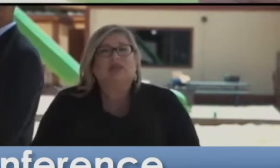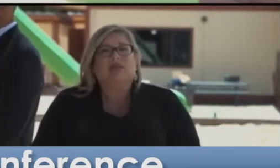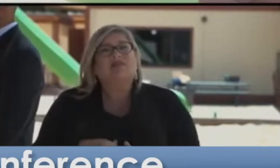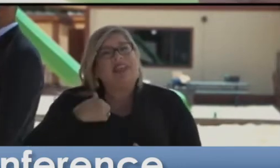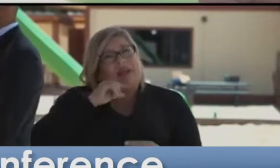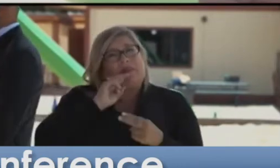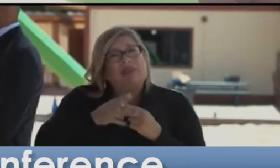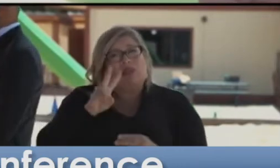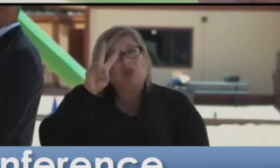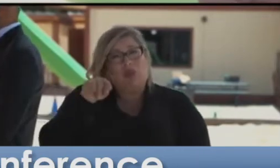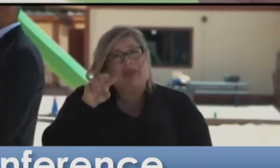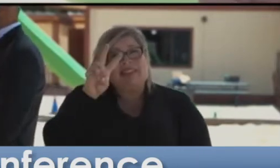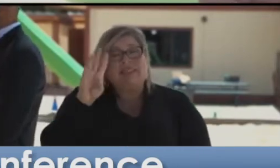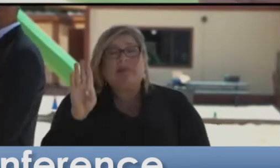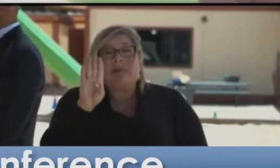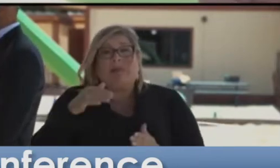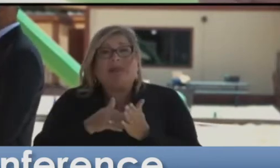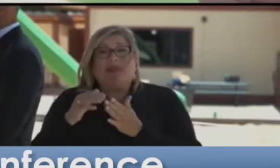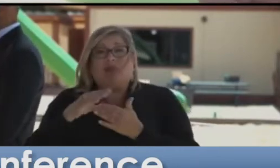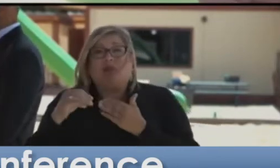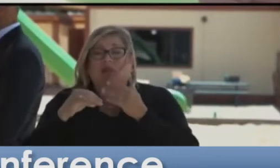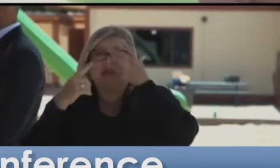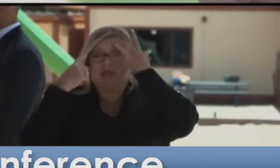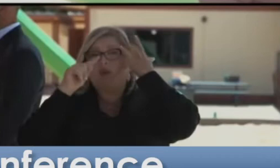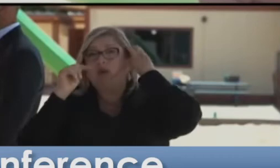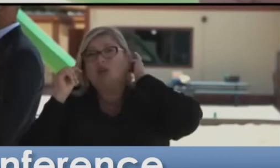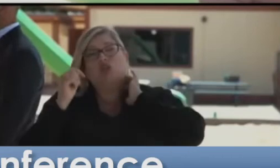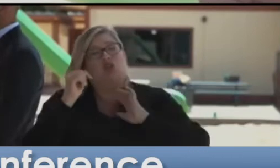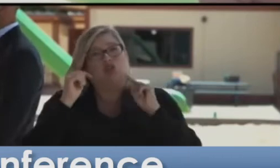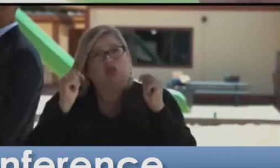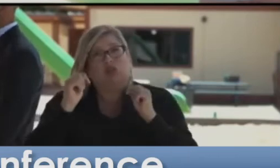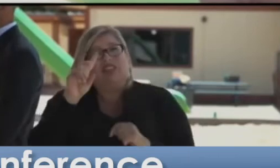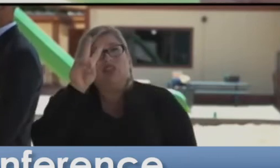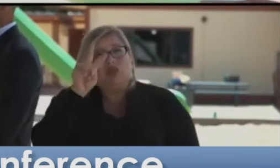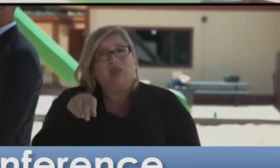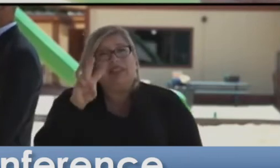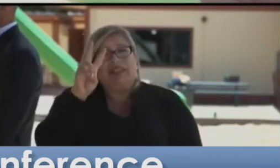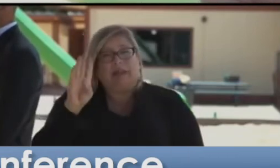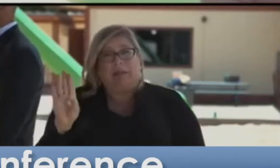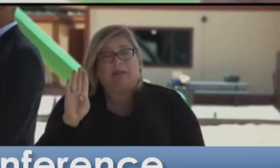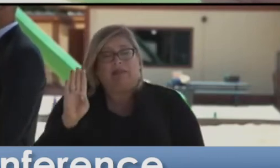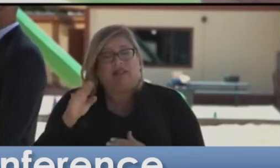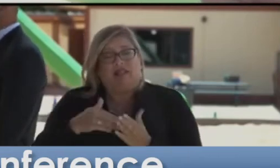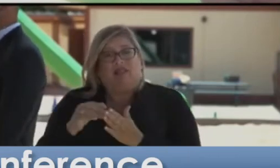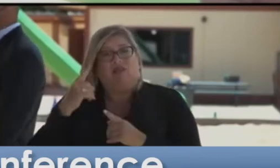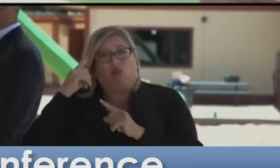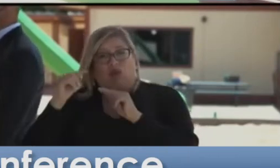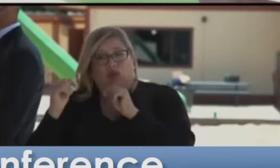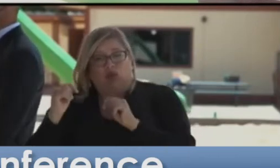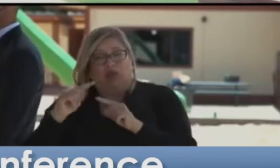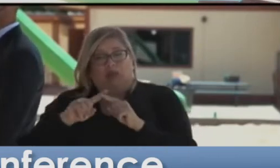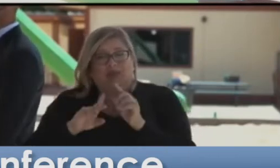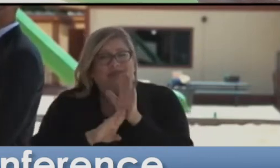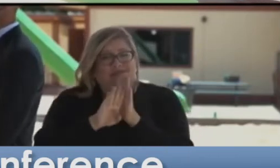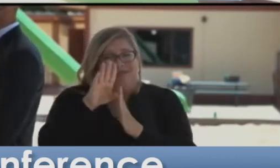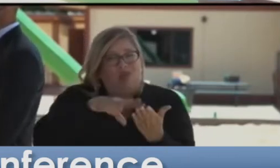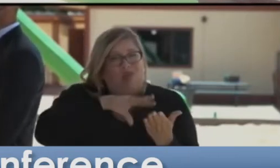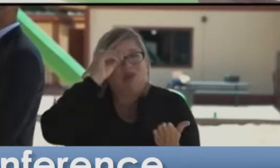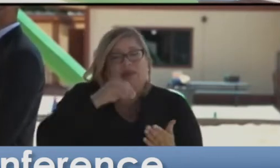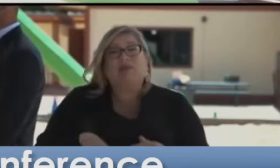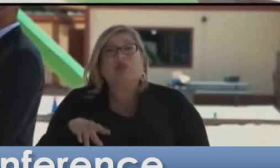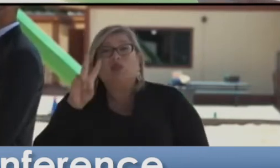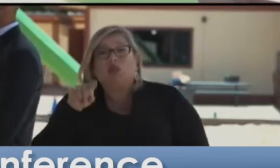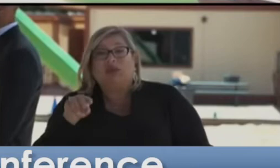$2.6 billion for tutoring, that $2.6 billion for accelerated learning. That $2.6